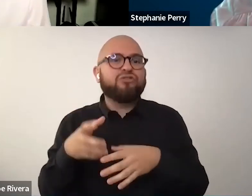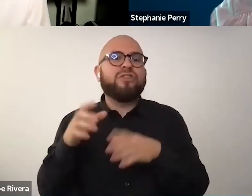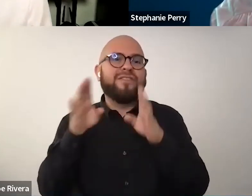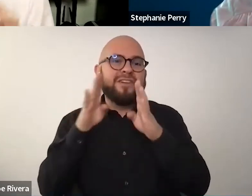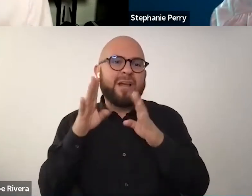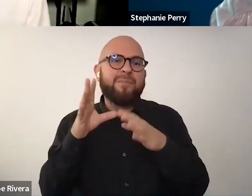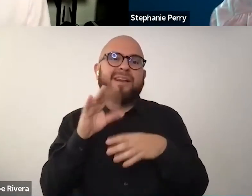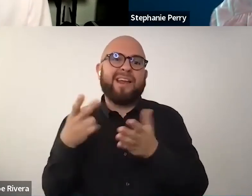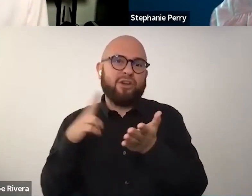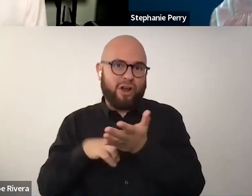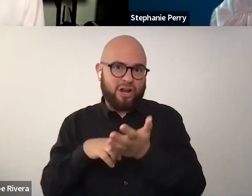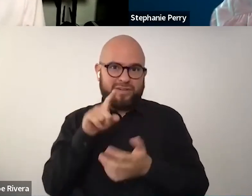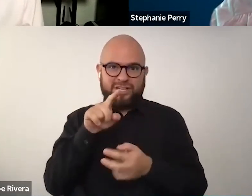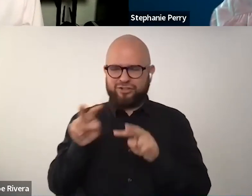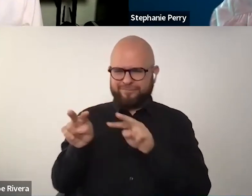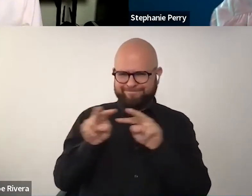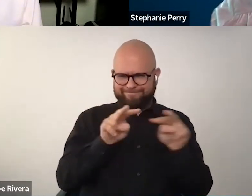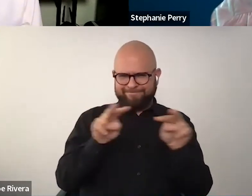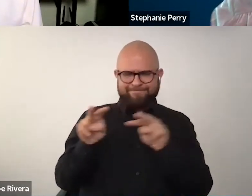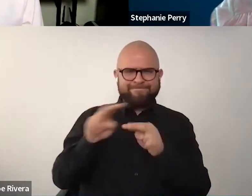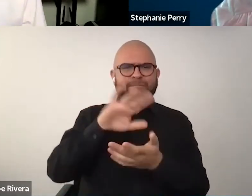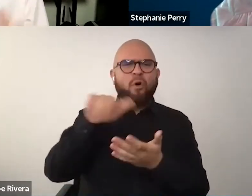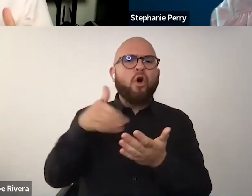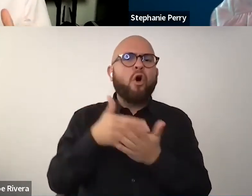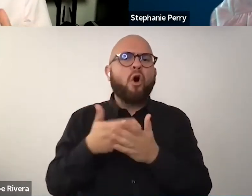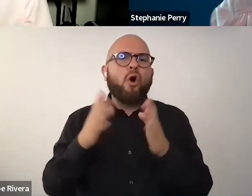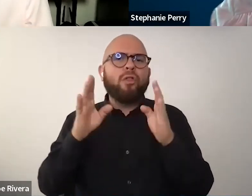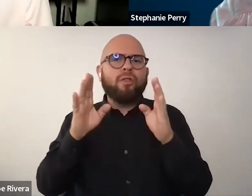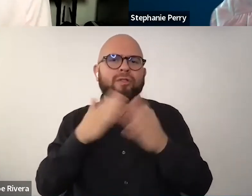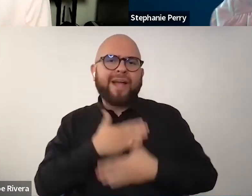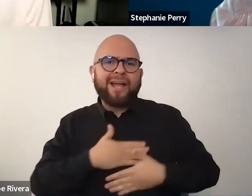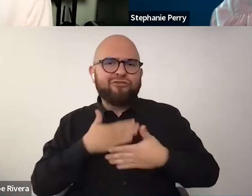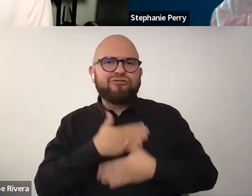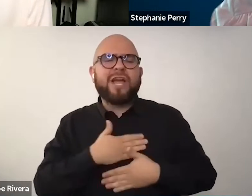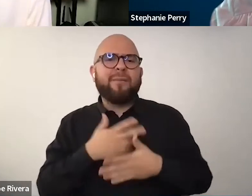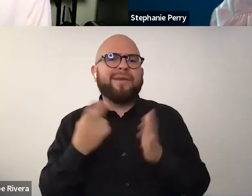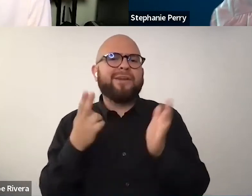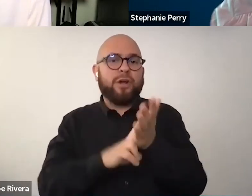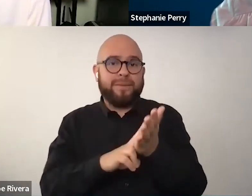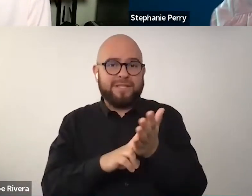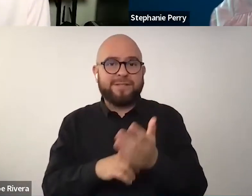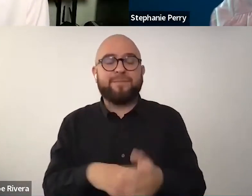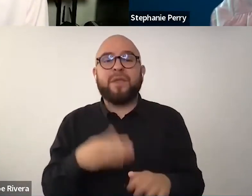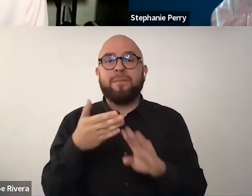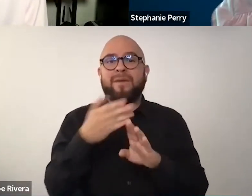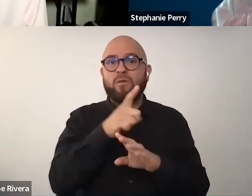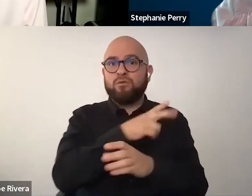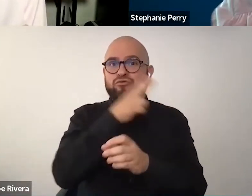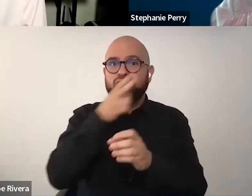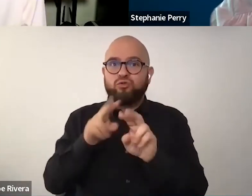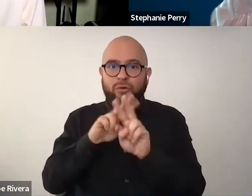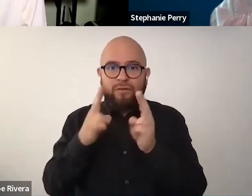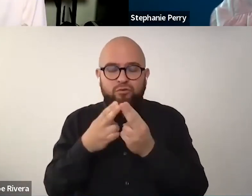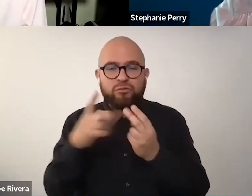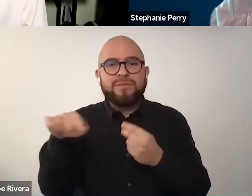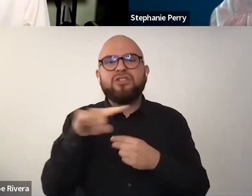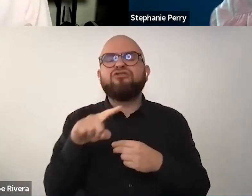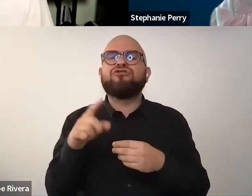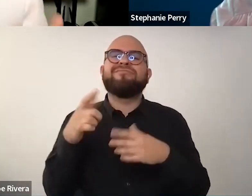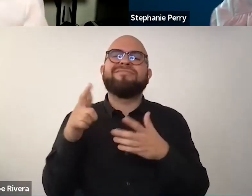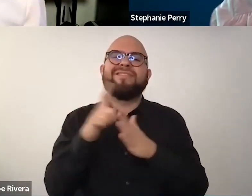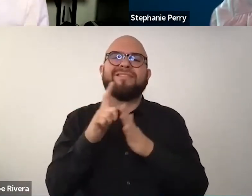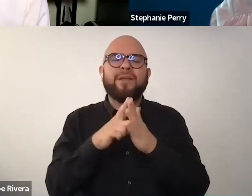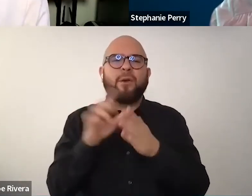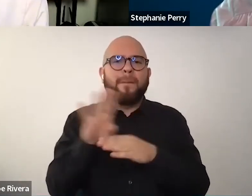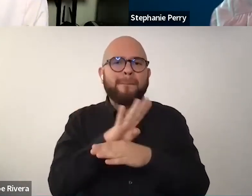and enforcement of all entertainment agreements. Before her service at the union, Stephanie held legal business affairs and contract roles